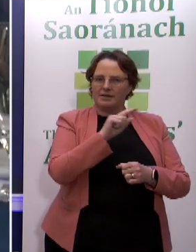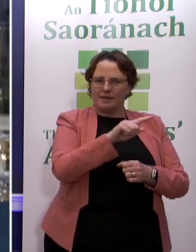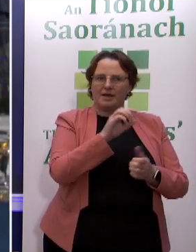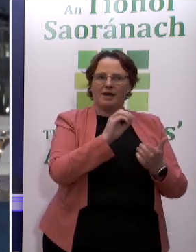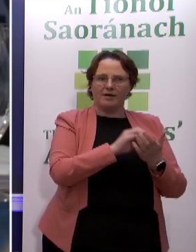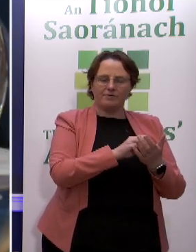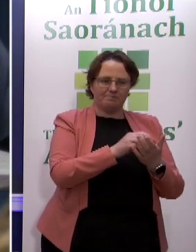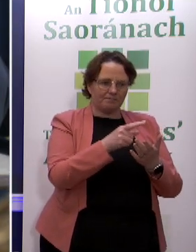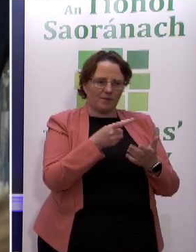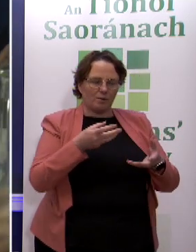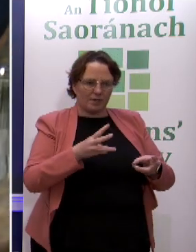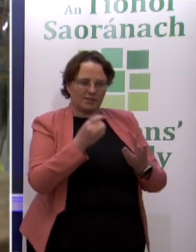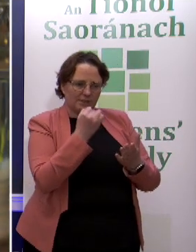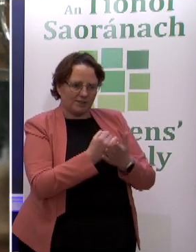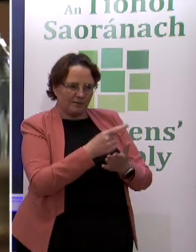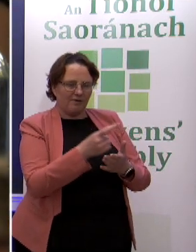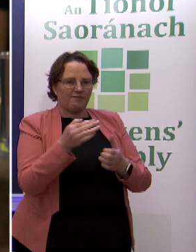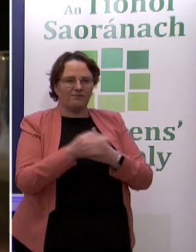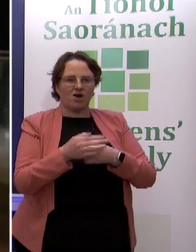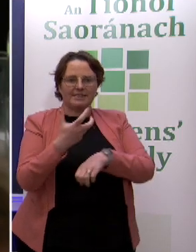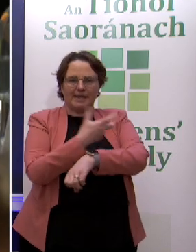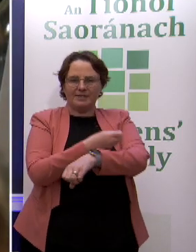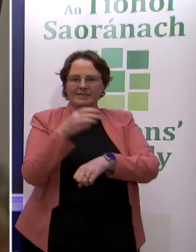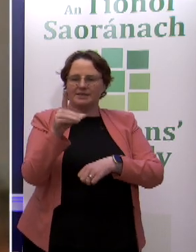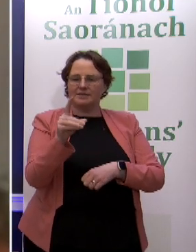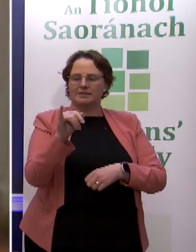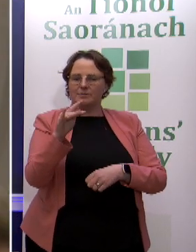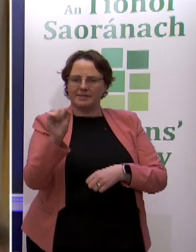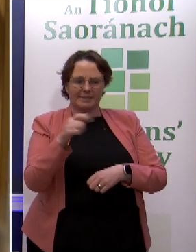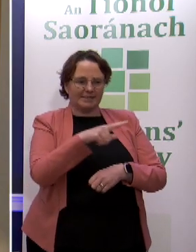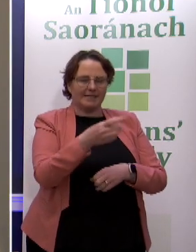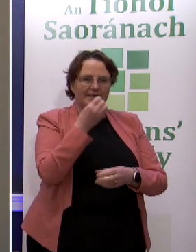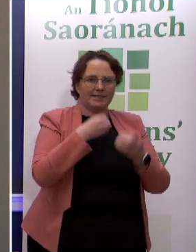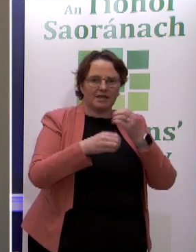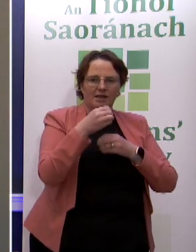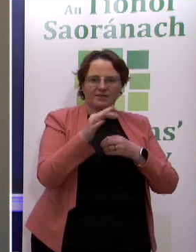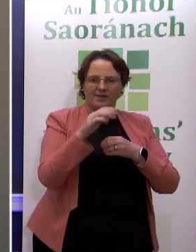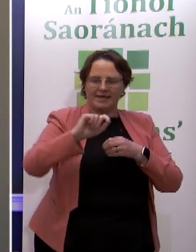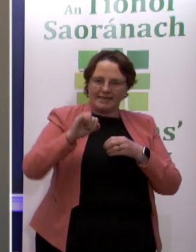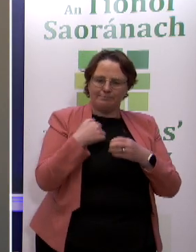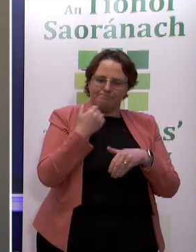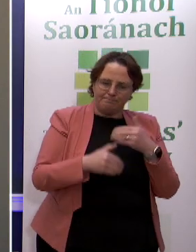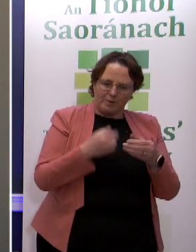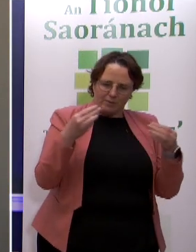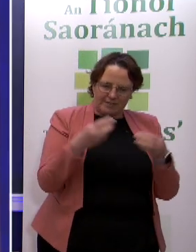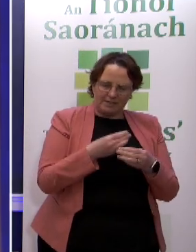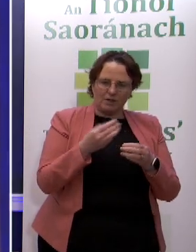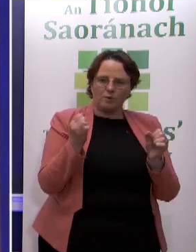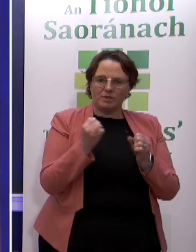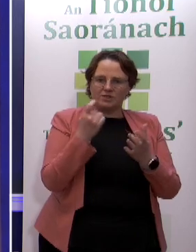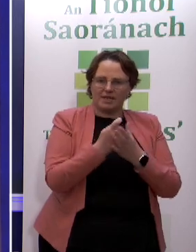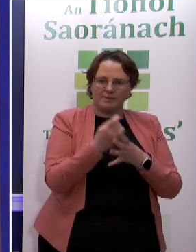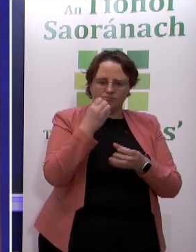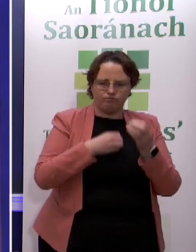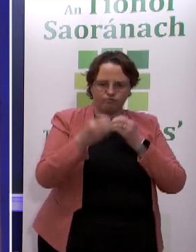for studying diabetes, because polar bears feed on lots of fat in order to keep them going over the winter, so they pile on the